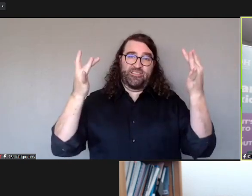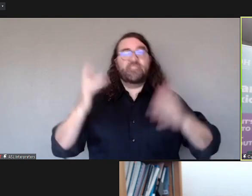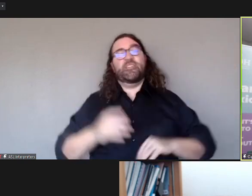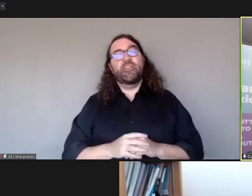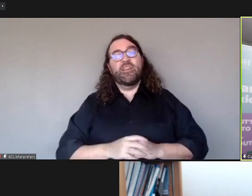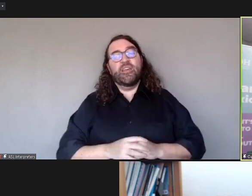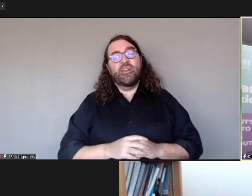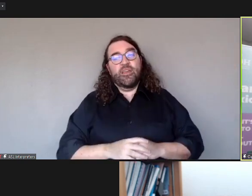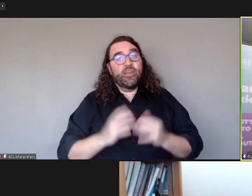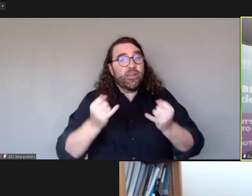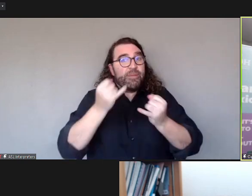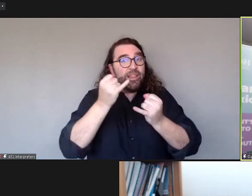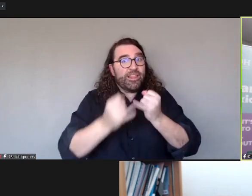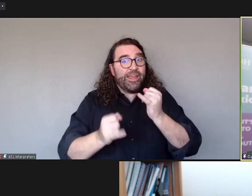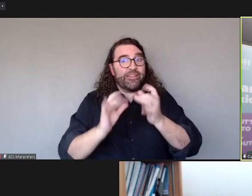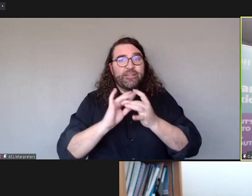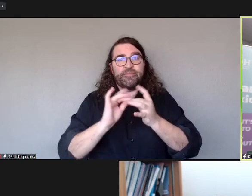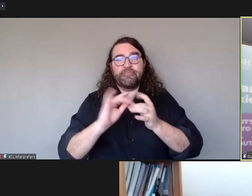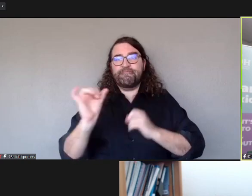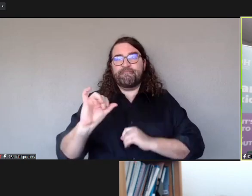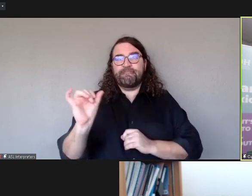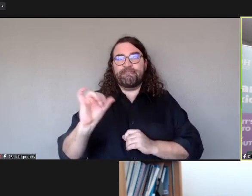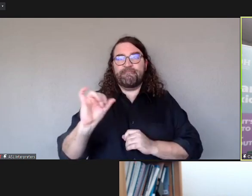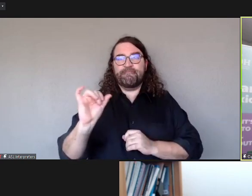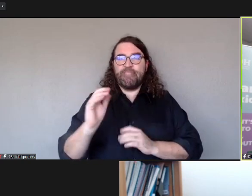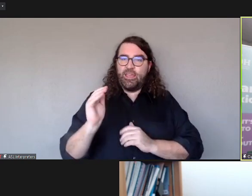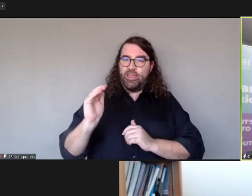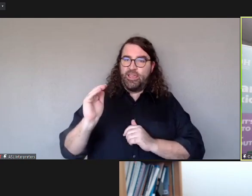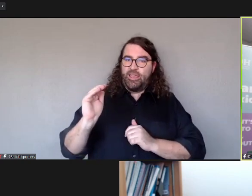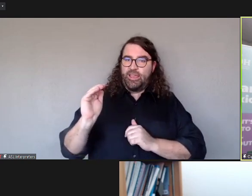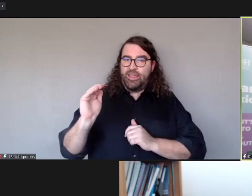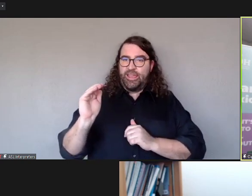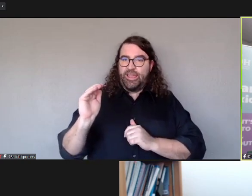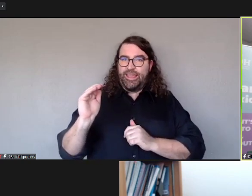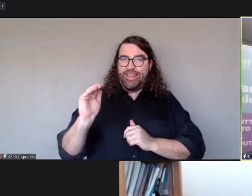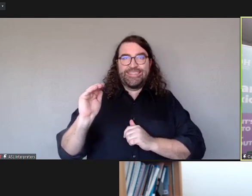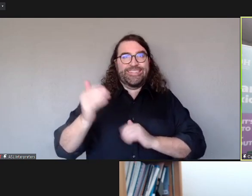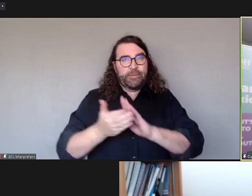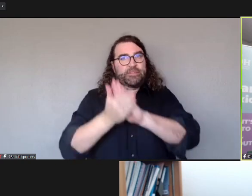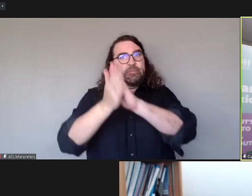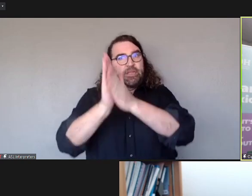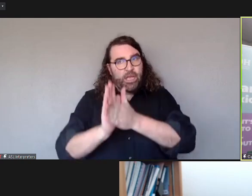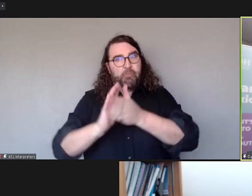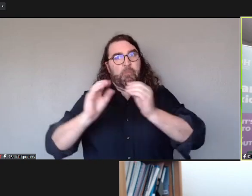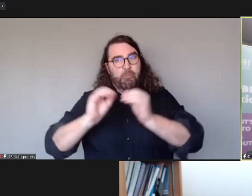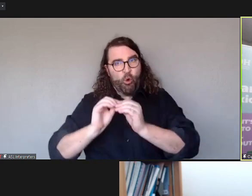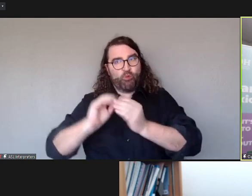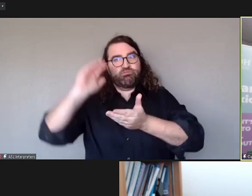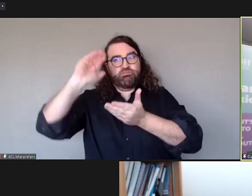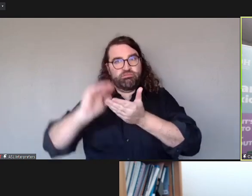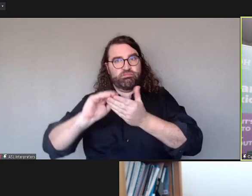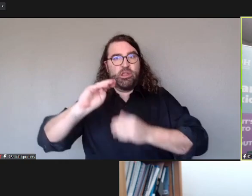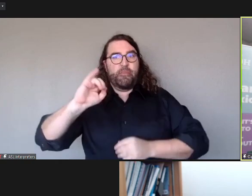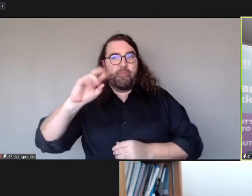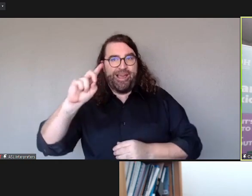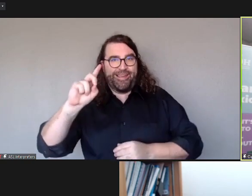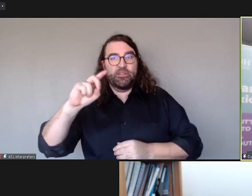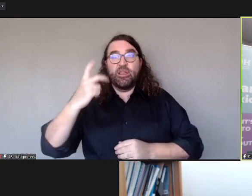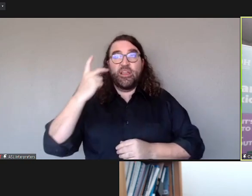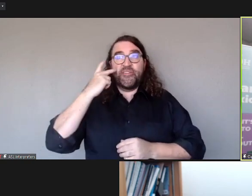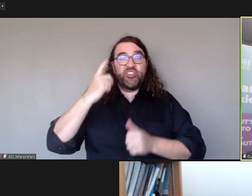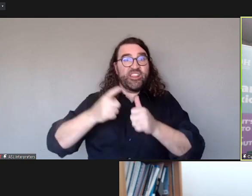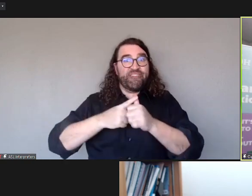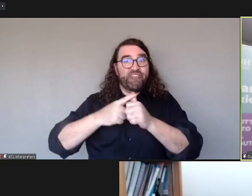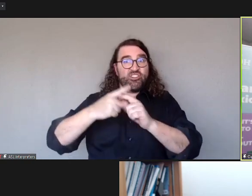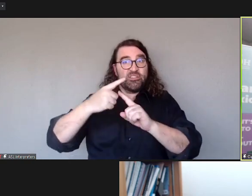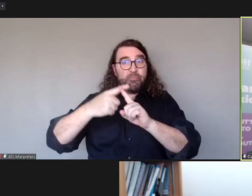say is just, it does seem to be getting milder. I mean, if you look at that first month and the number of